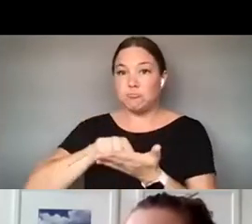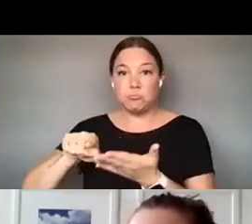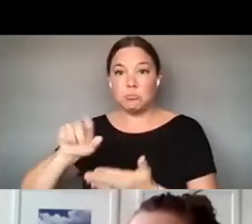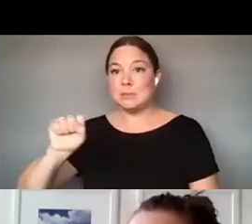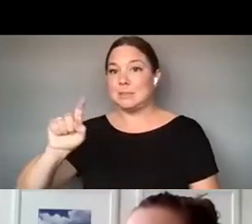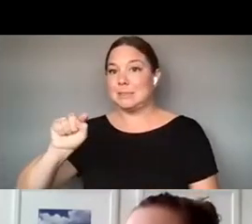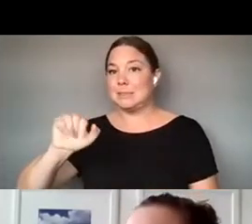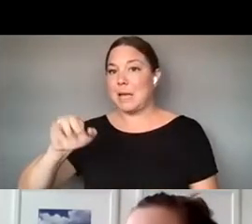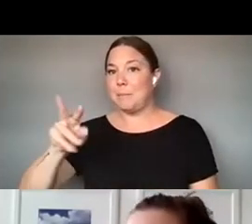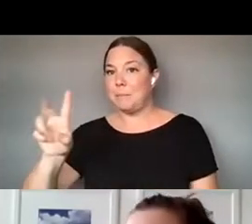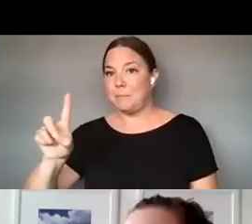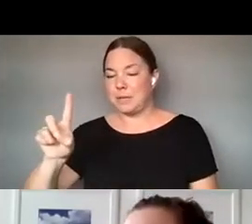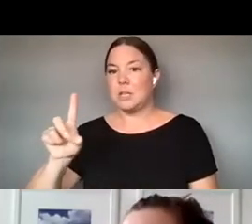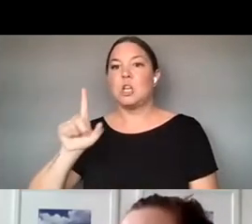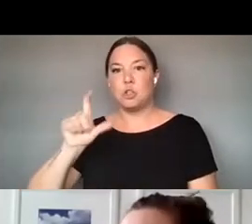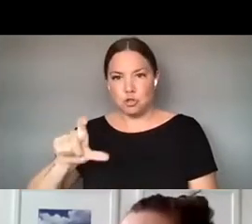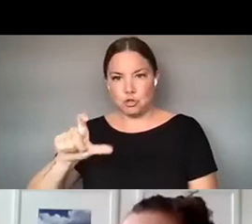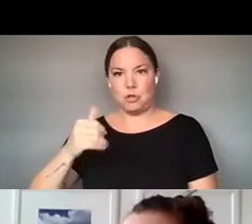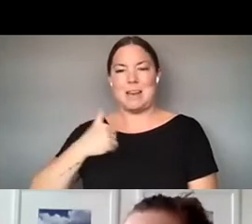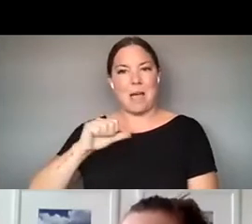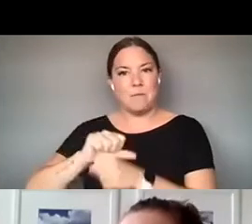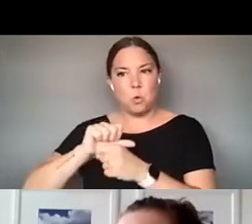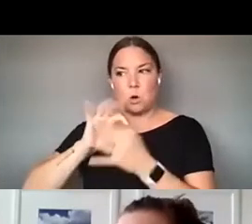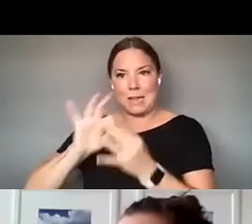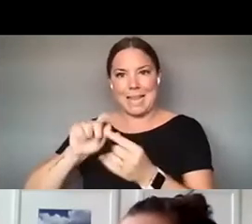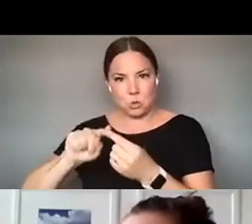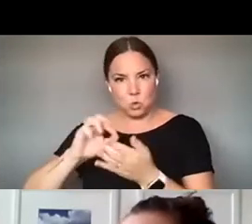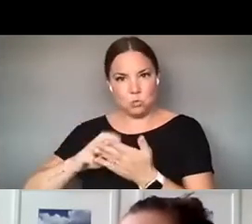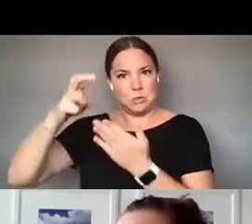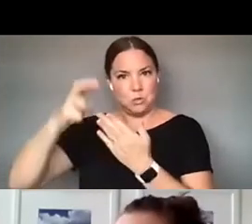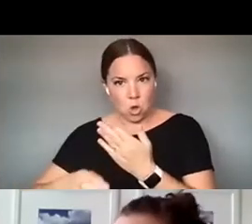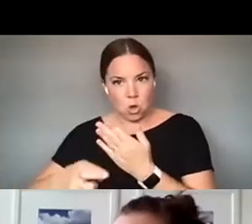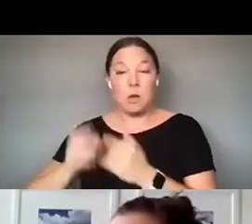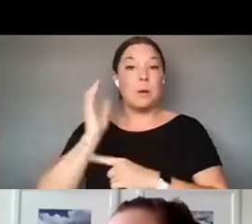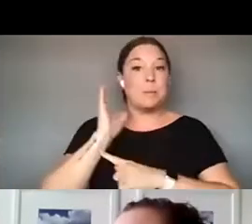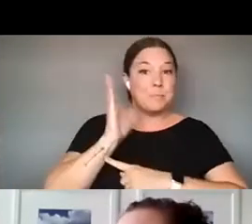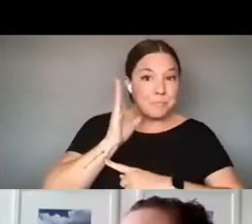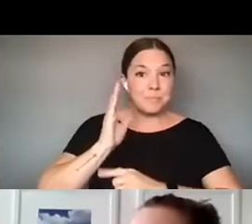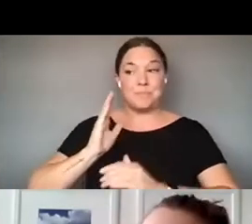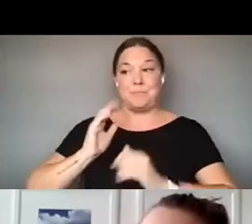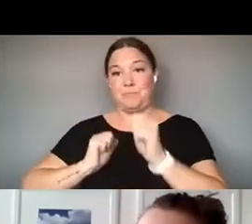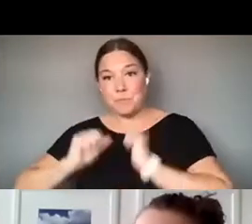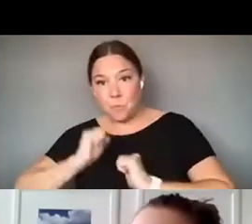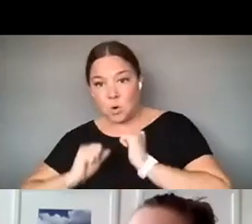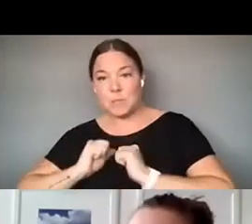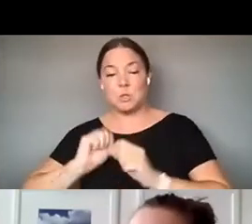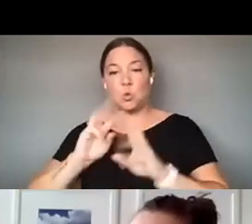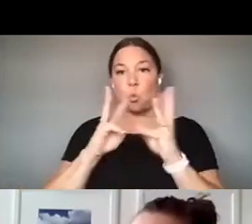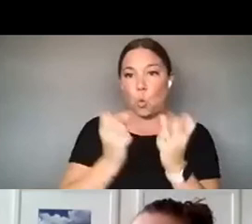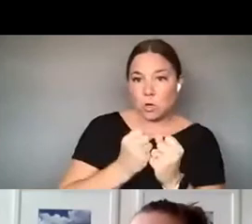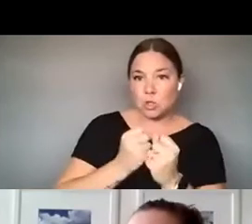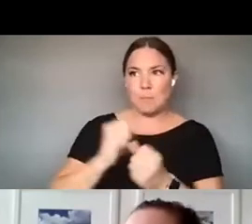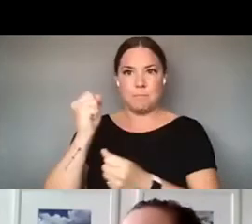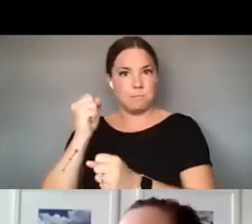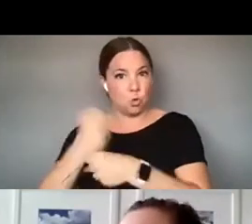to work with a tangible outcome, such as performances, presentations, workshops, and or the creation of artwork.